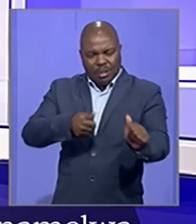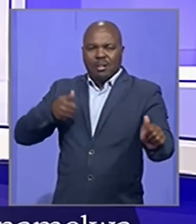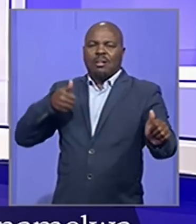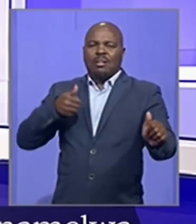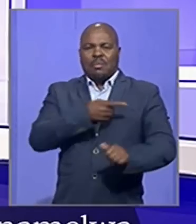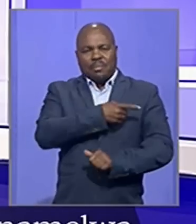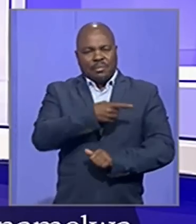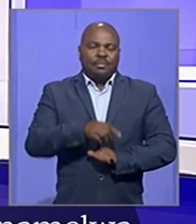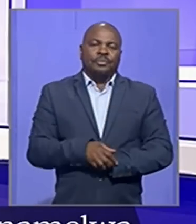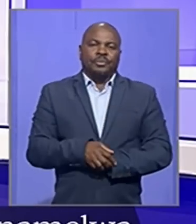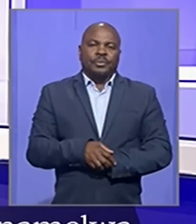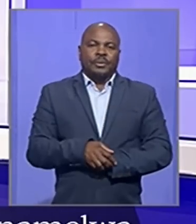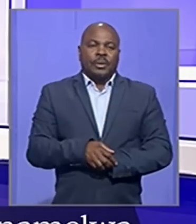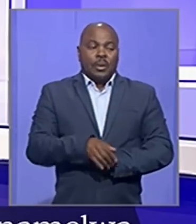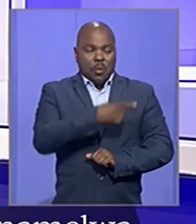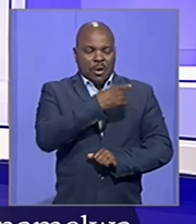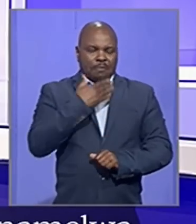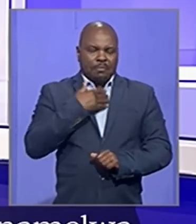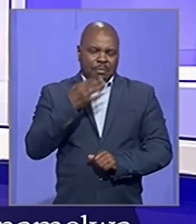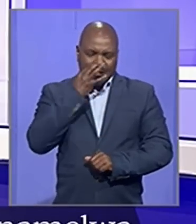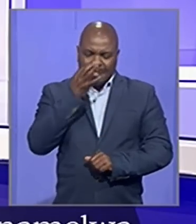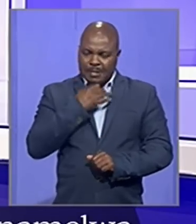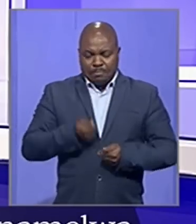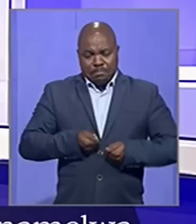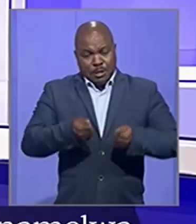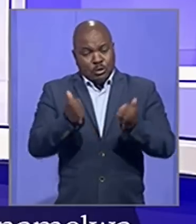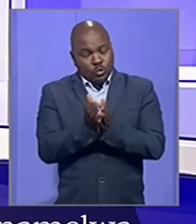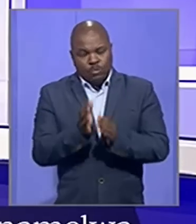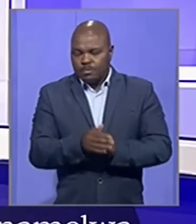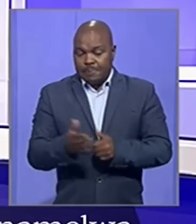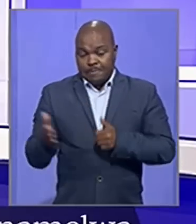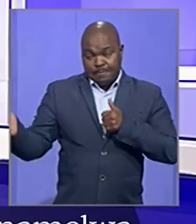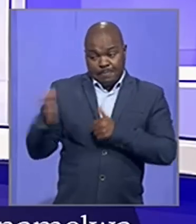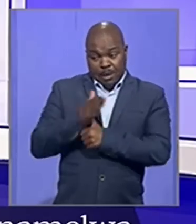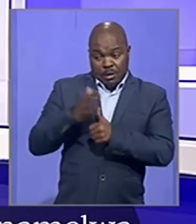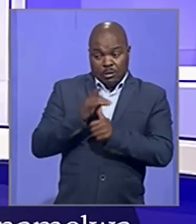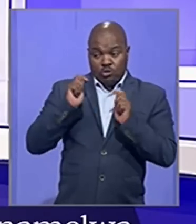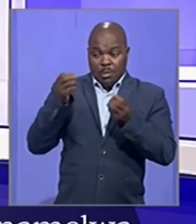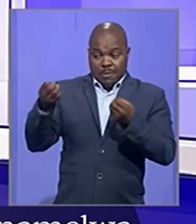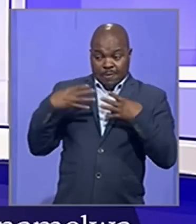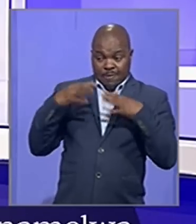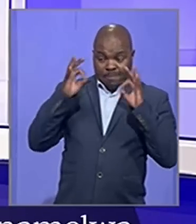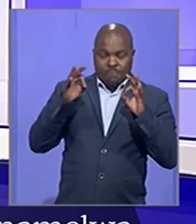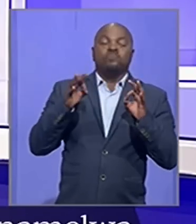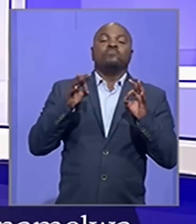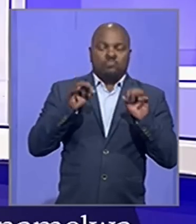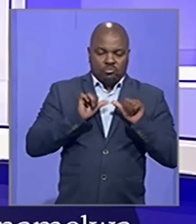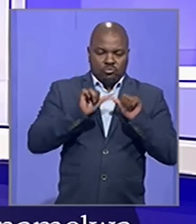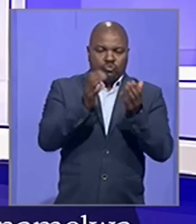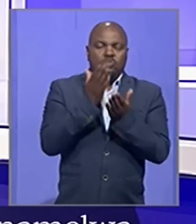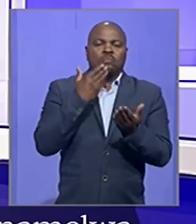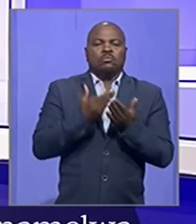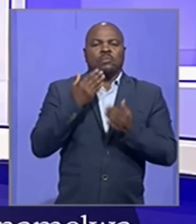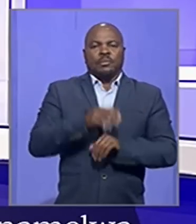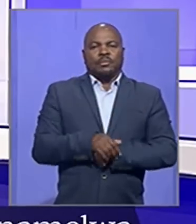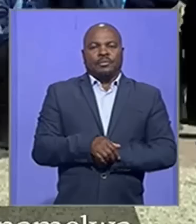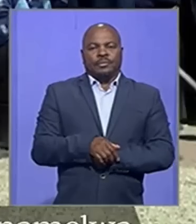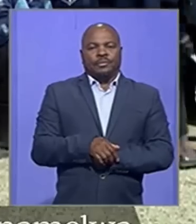dithuto tša bona, ba ikana go se boele sekolong go fihla ge dillo tša bona di rarolotšwe.